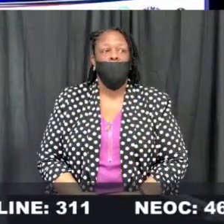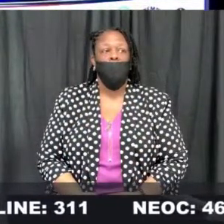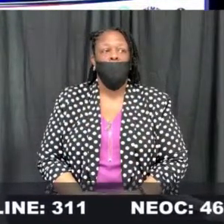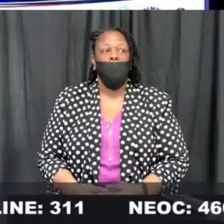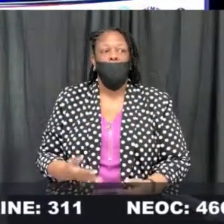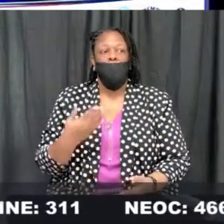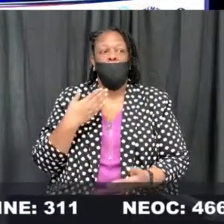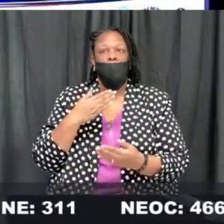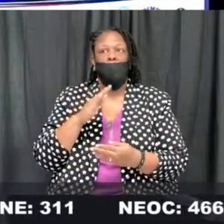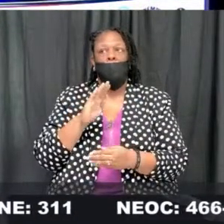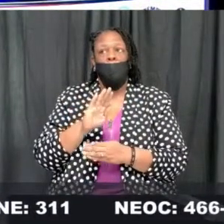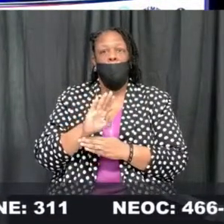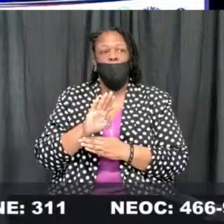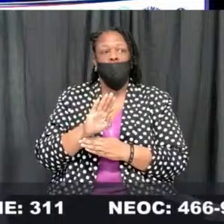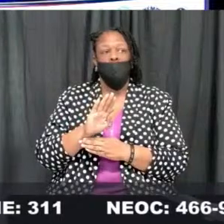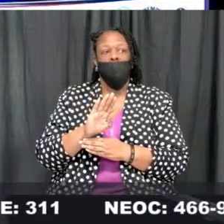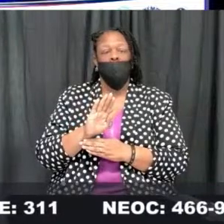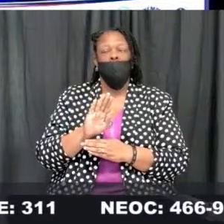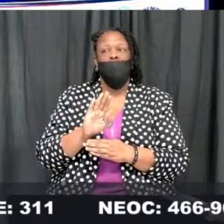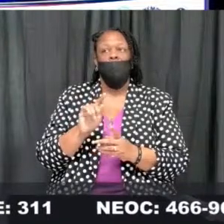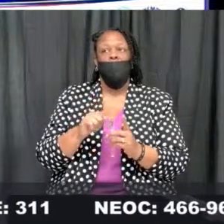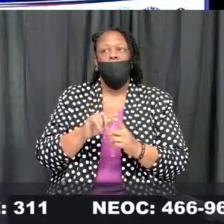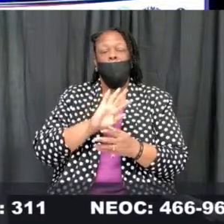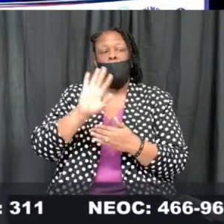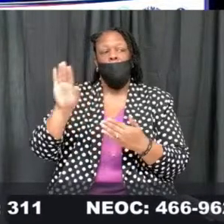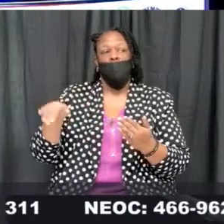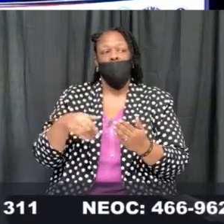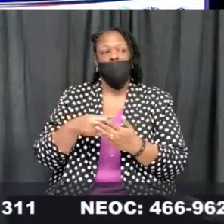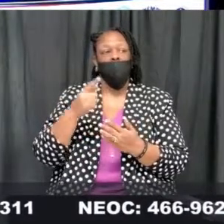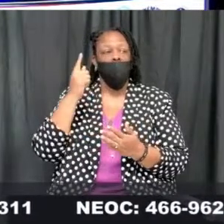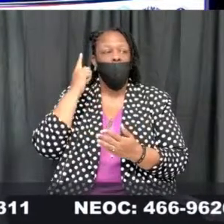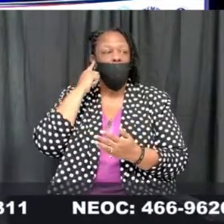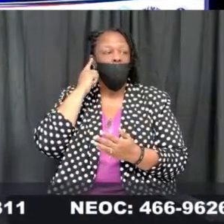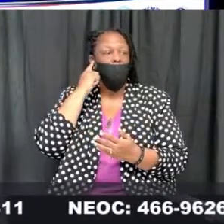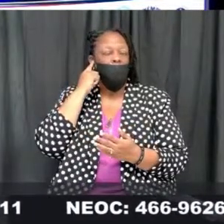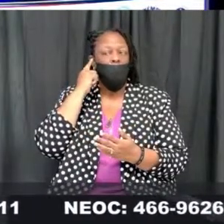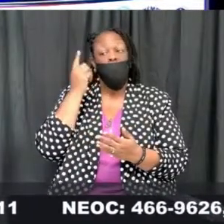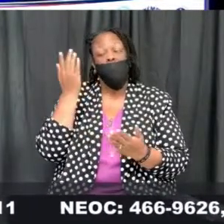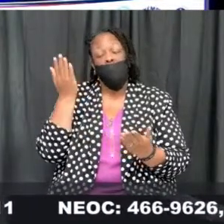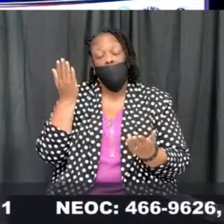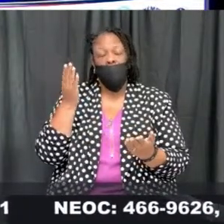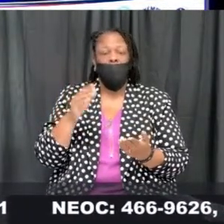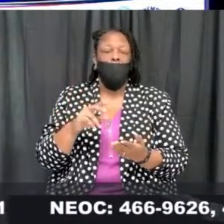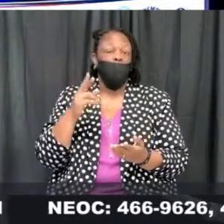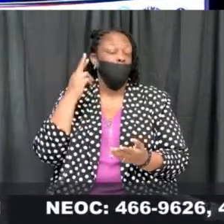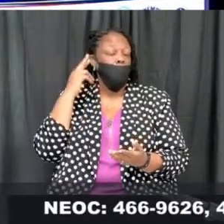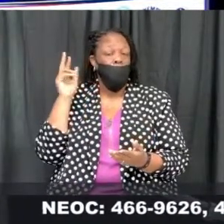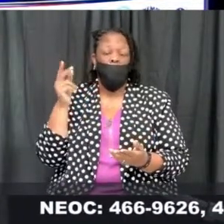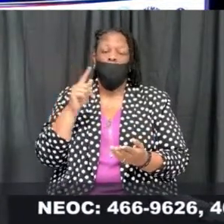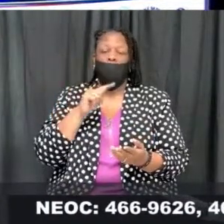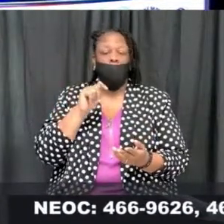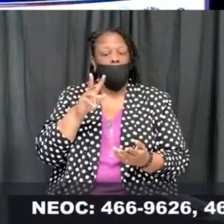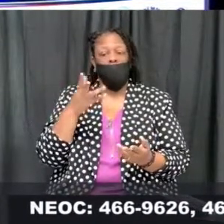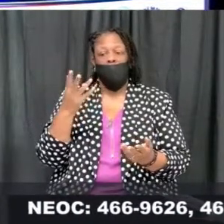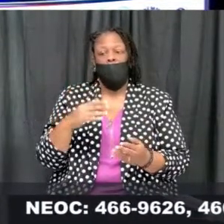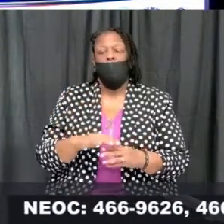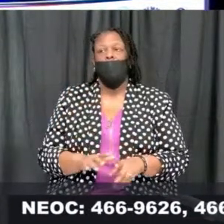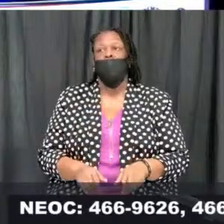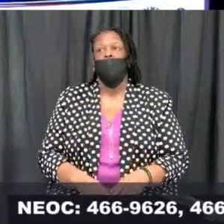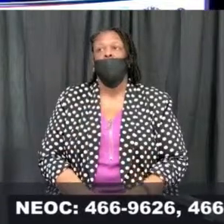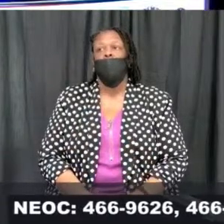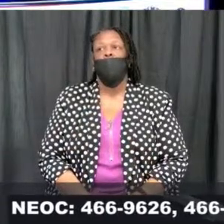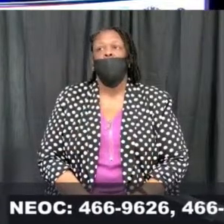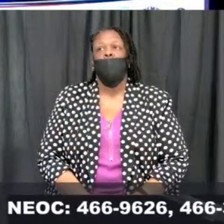Good afternoon, and a pleasant good afternoon to all listening to this broadcast by whatever means. This afternoon, I will speak